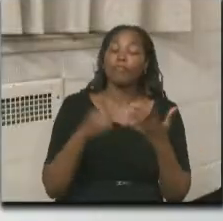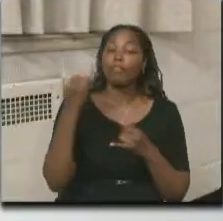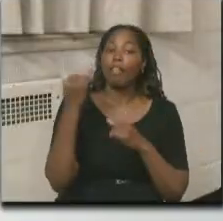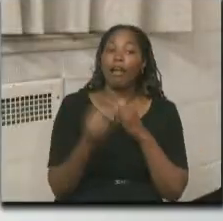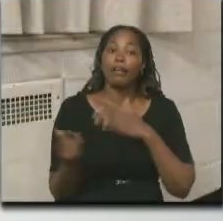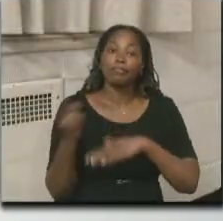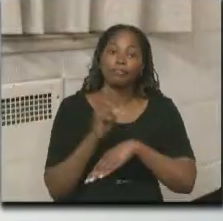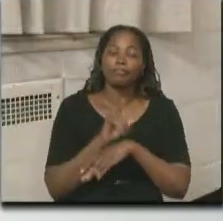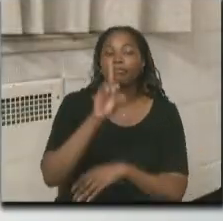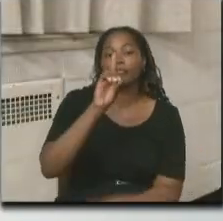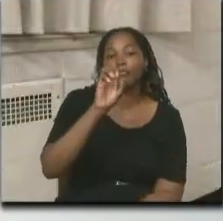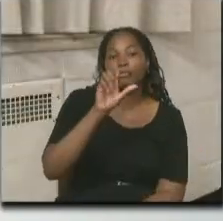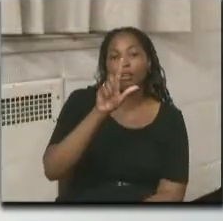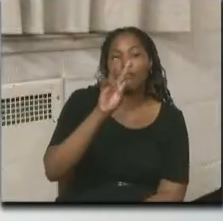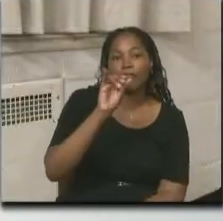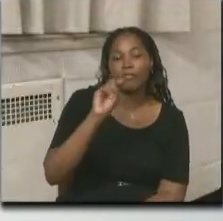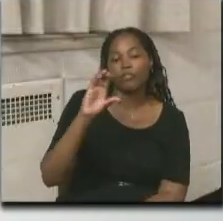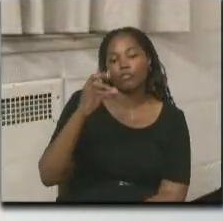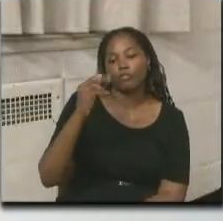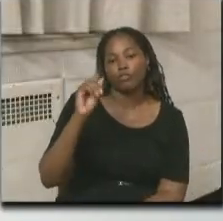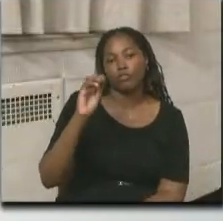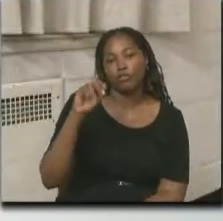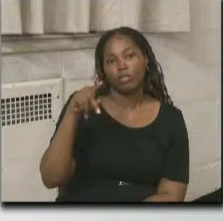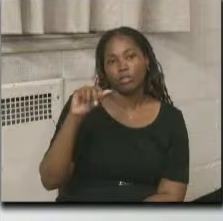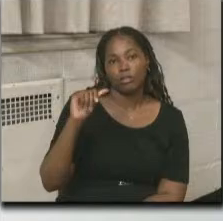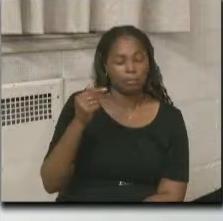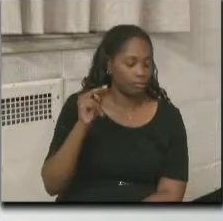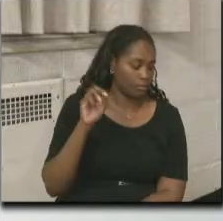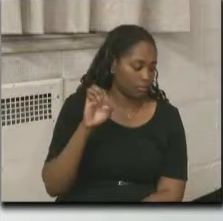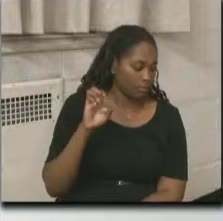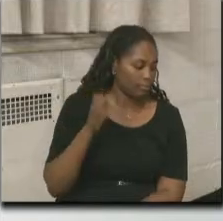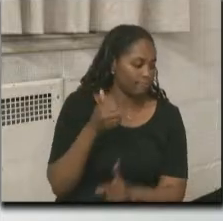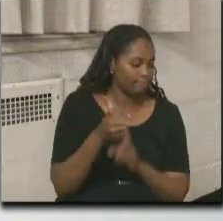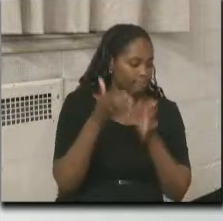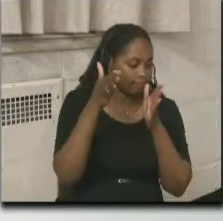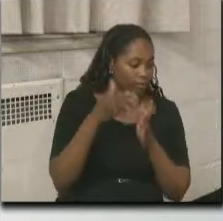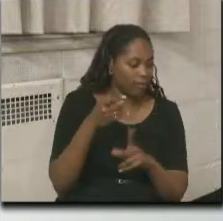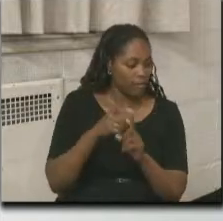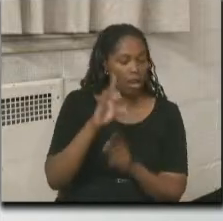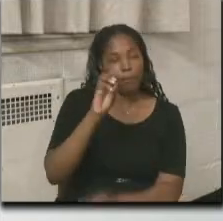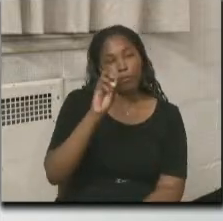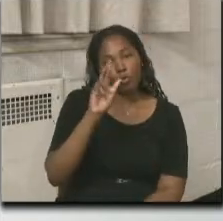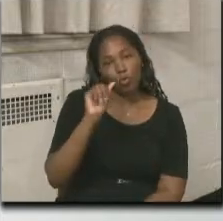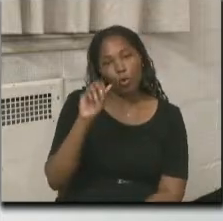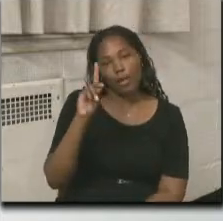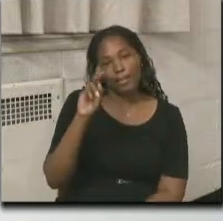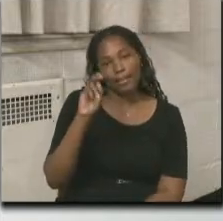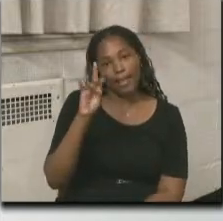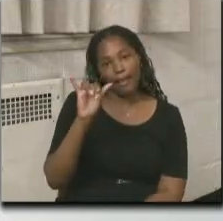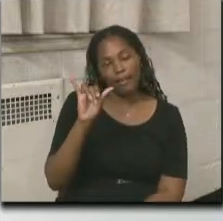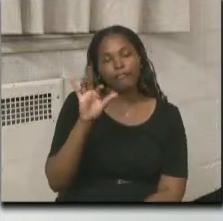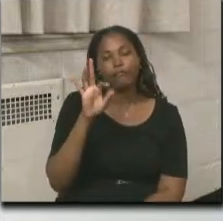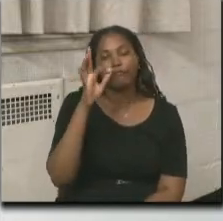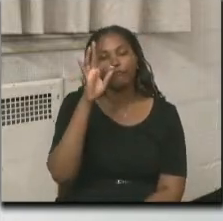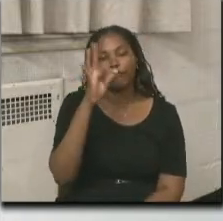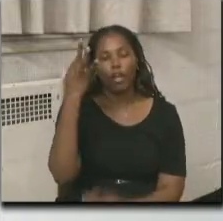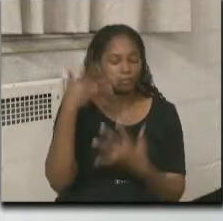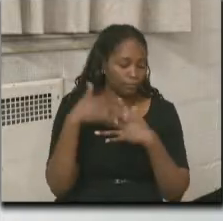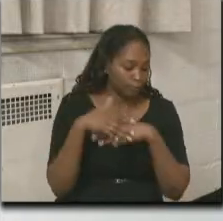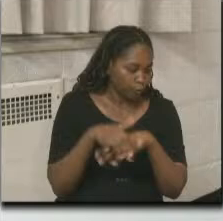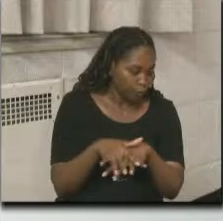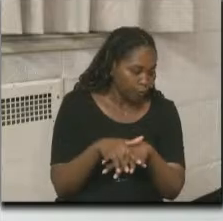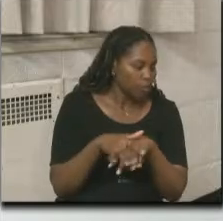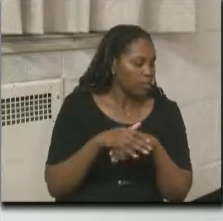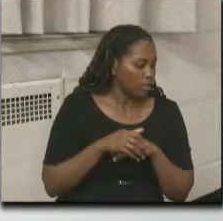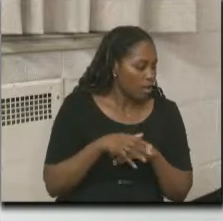speaker, Delvin Champagne, individual, Dora Kennedy, French Immersion, speaking on Comprehensive Academic Platform